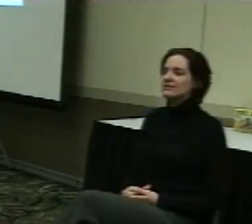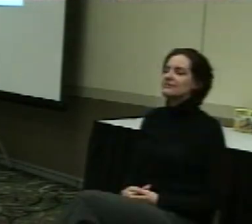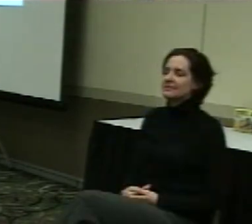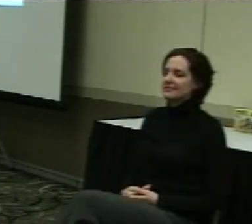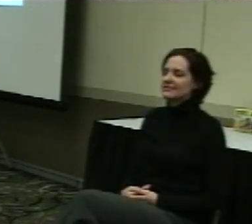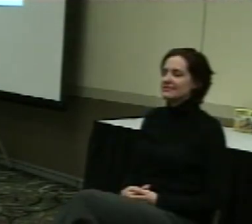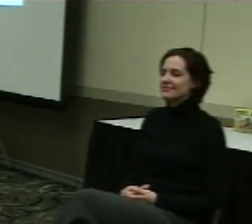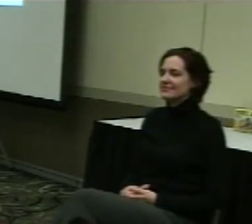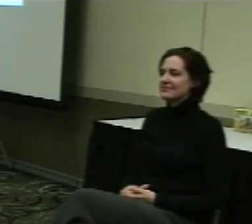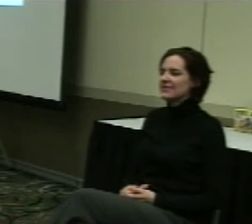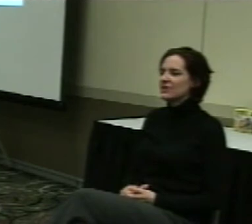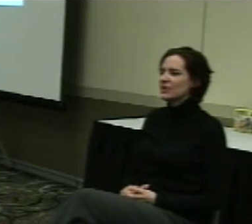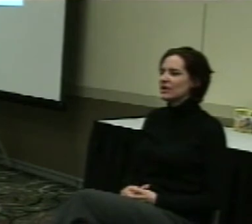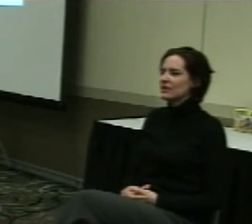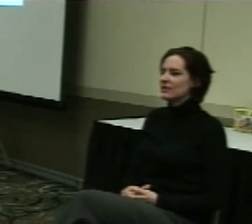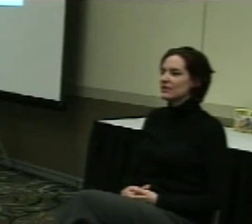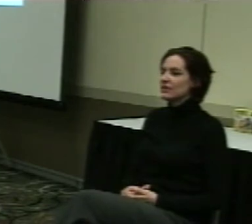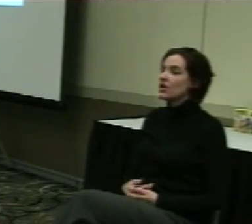Getting data.